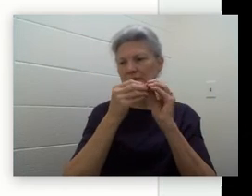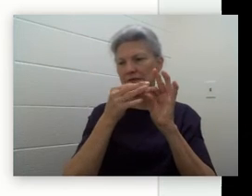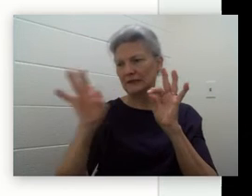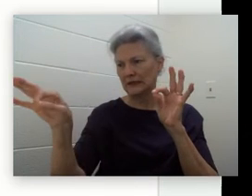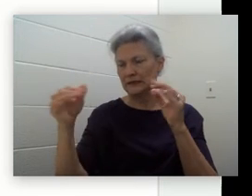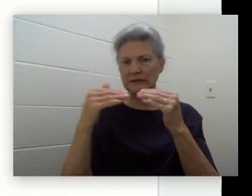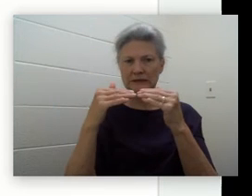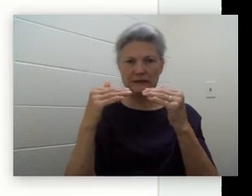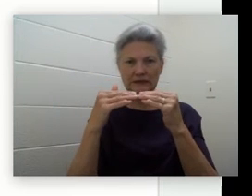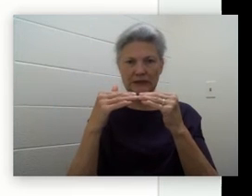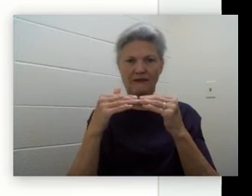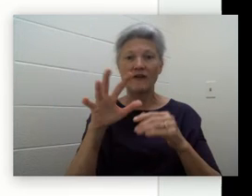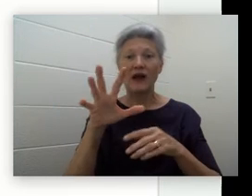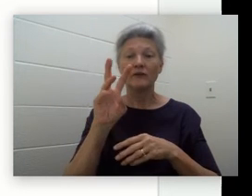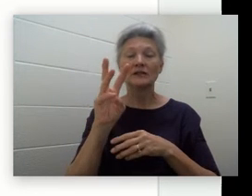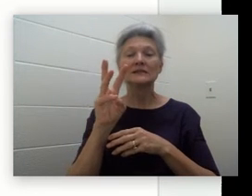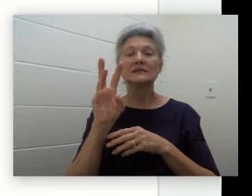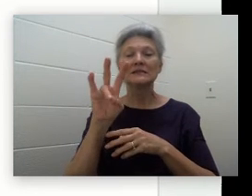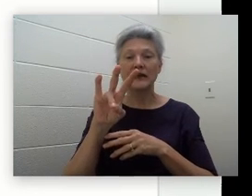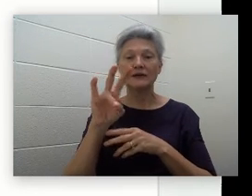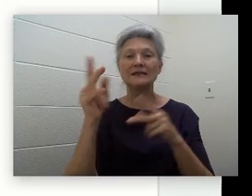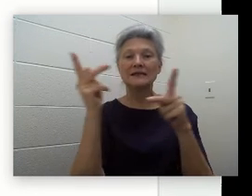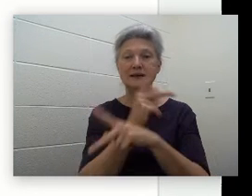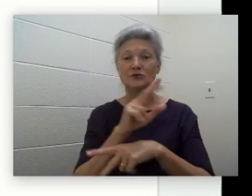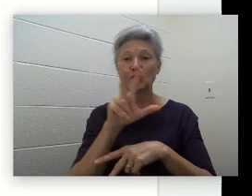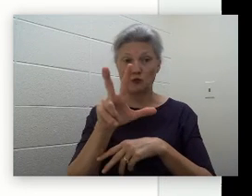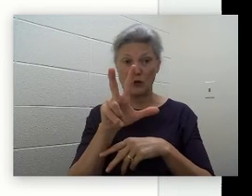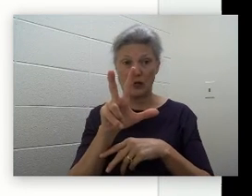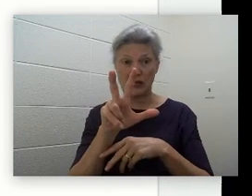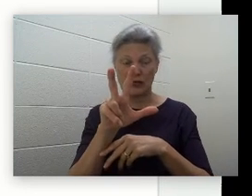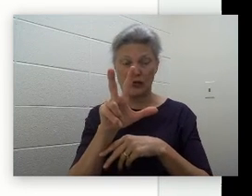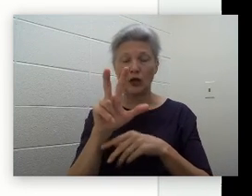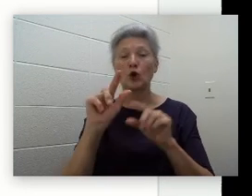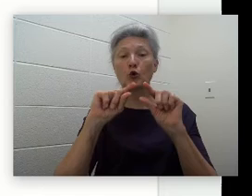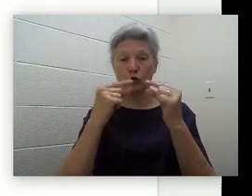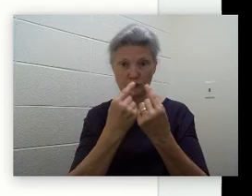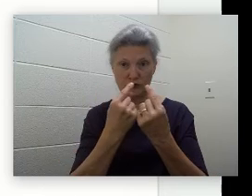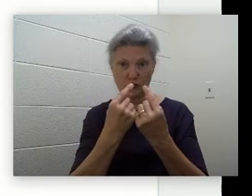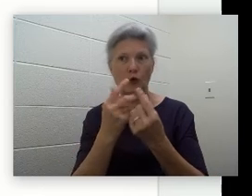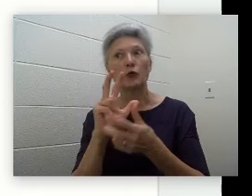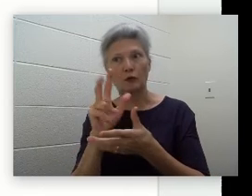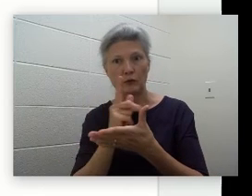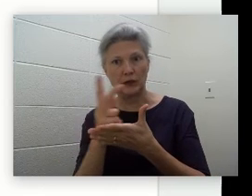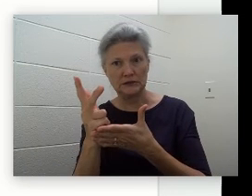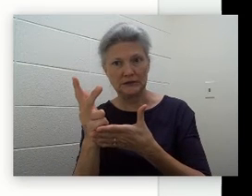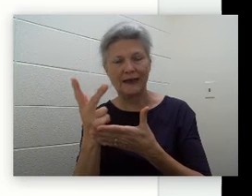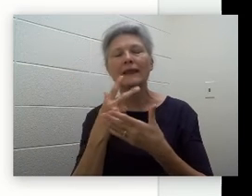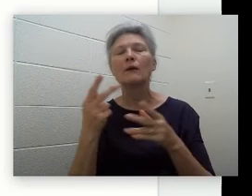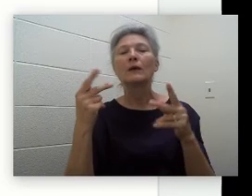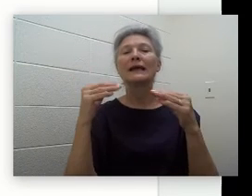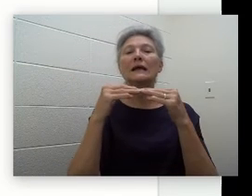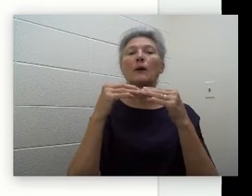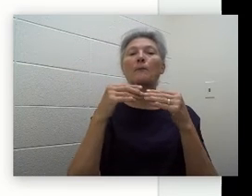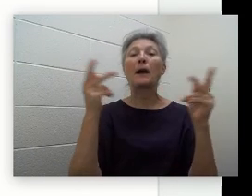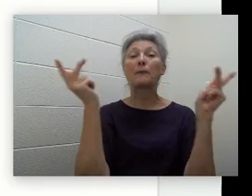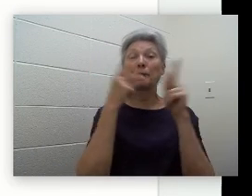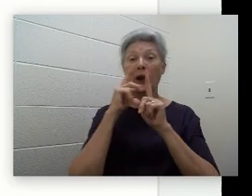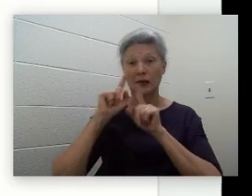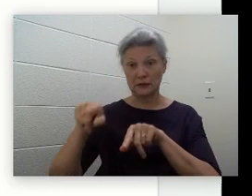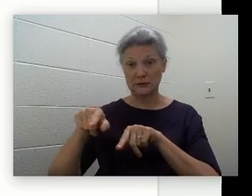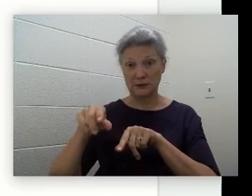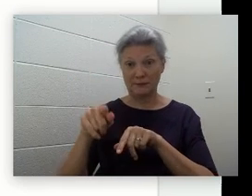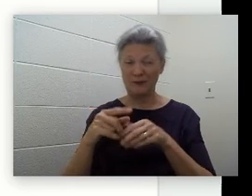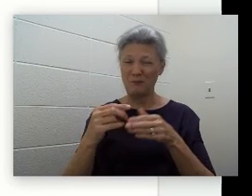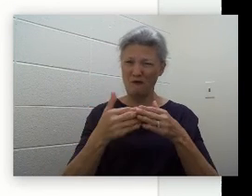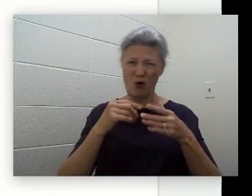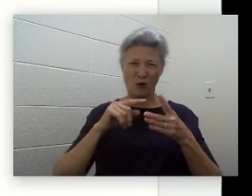567 times 3 weeks or 3 groups, and that will give me my product. Before we get started, though,